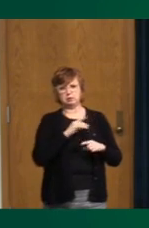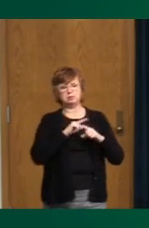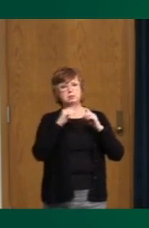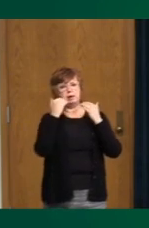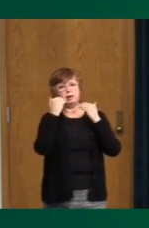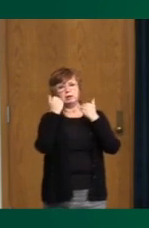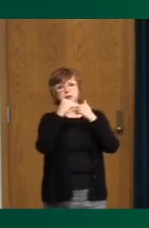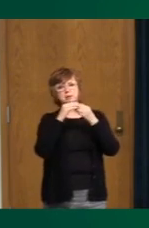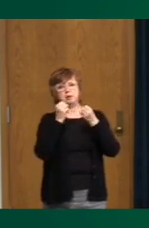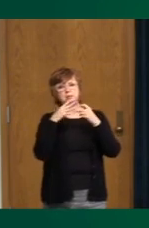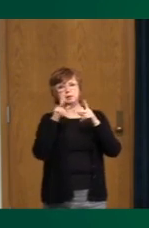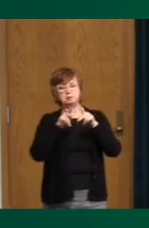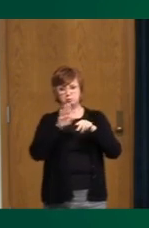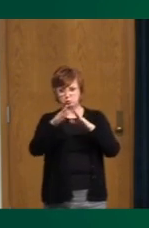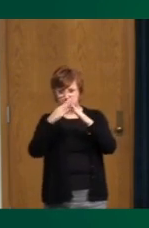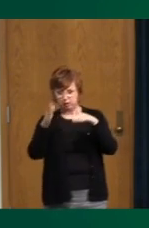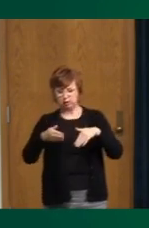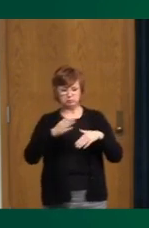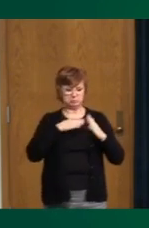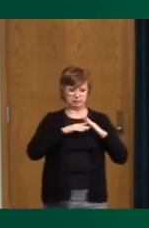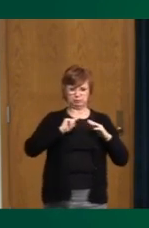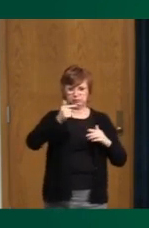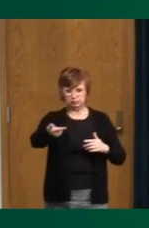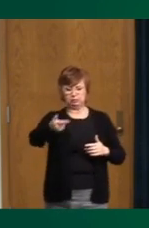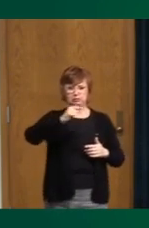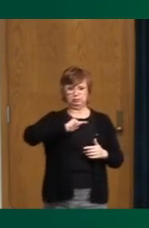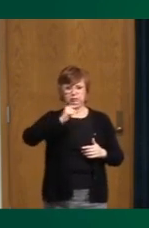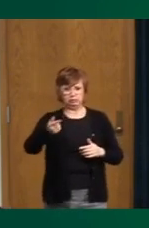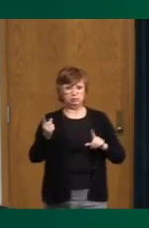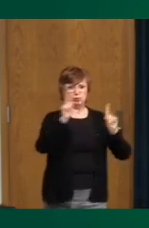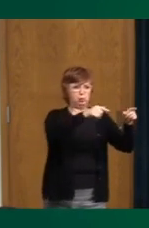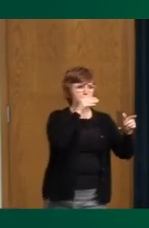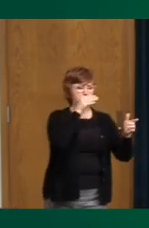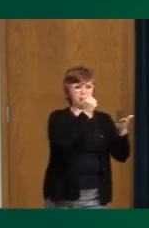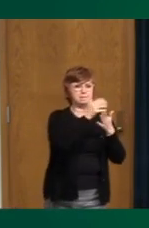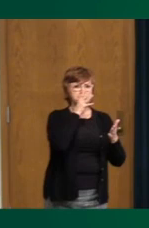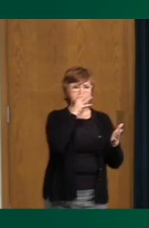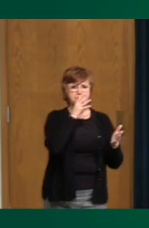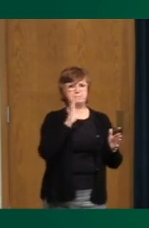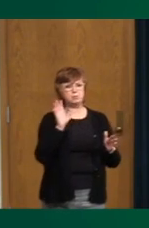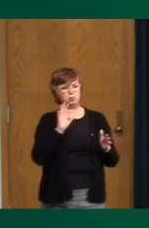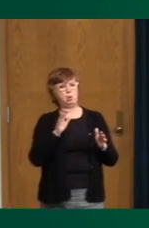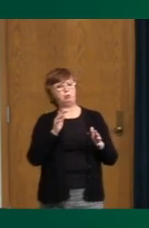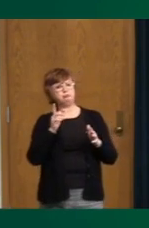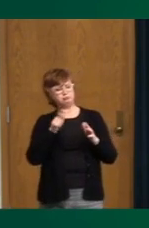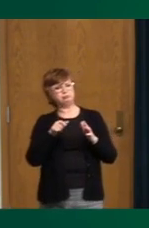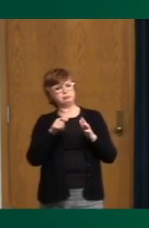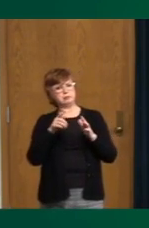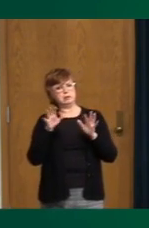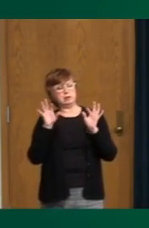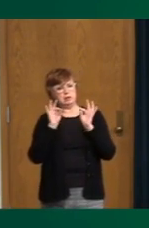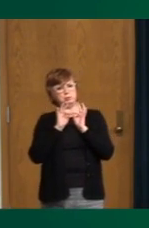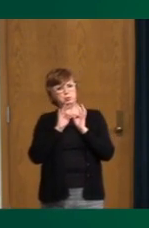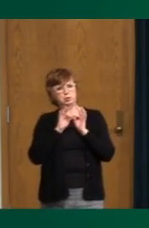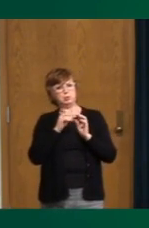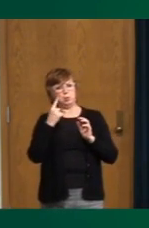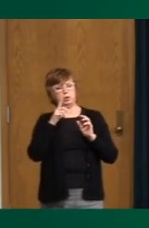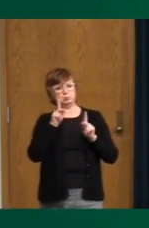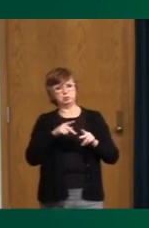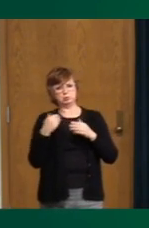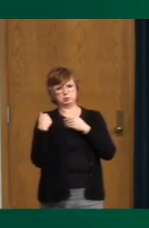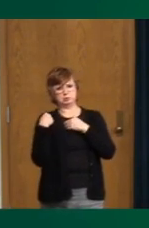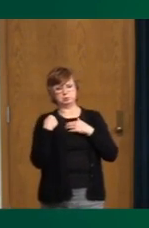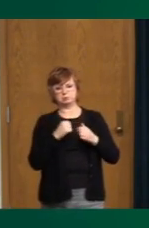in that interaction to as small a number as possible. With respect to your question around